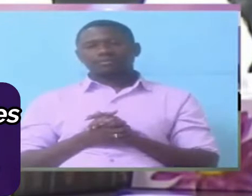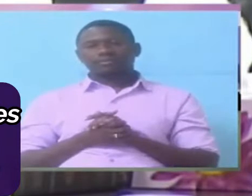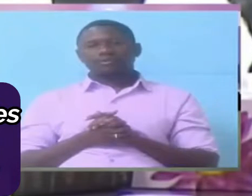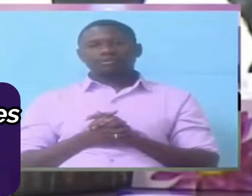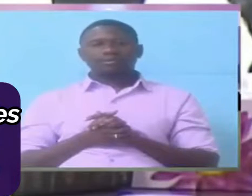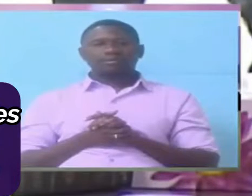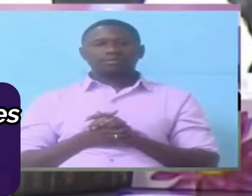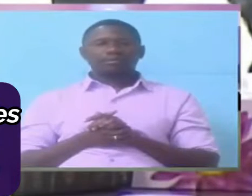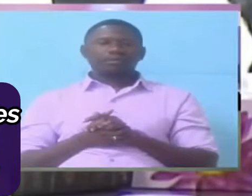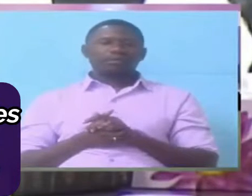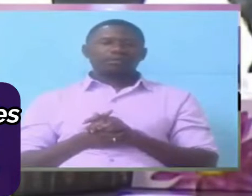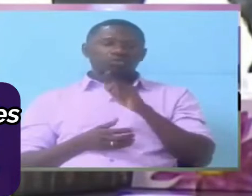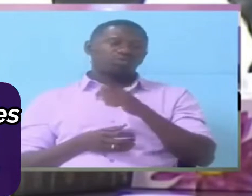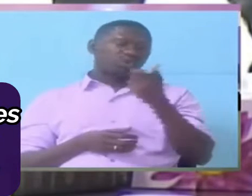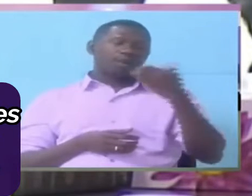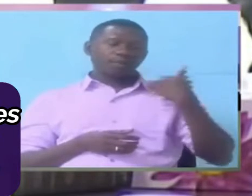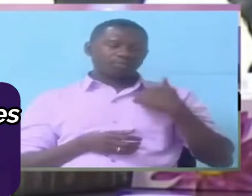modul kananjang ekakumol fo.